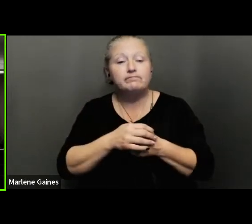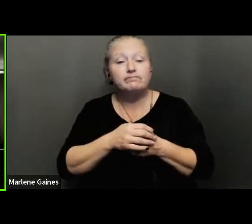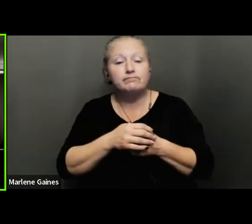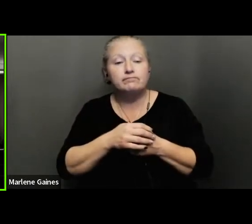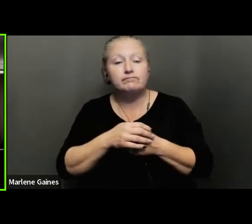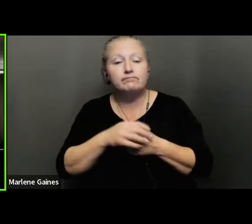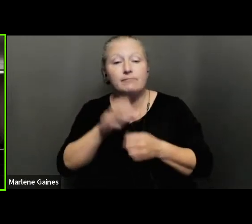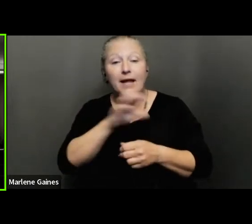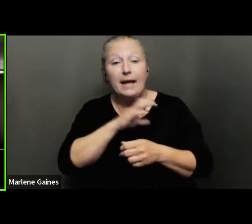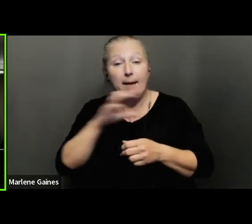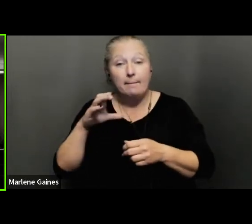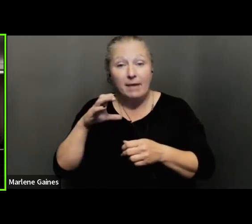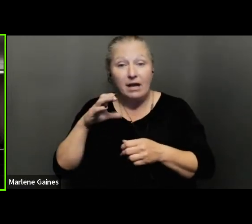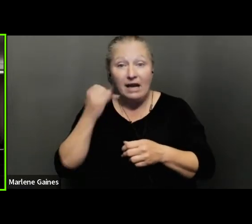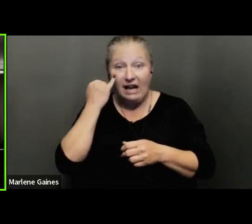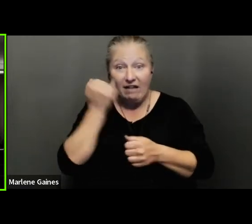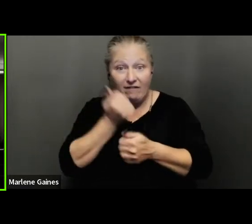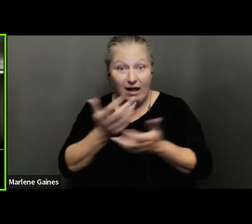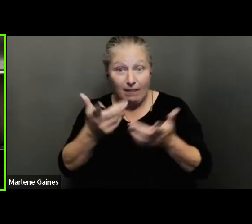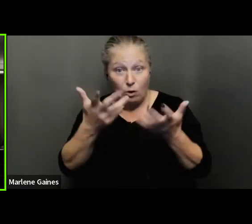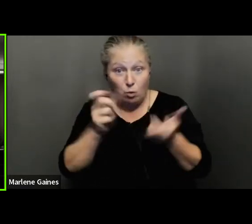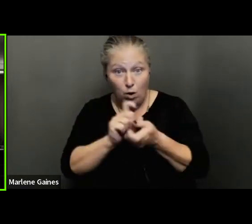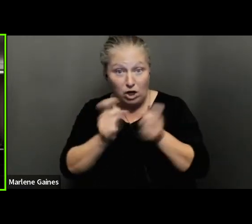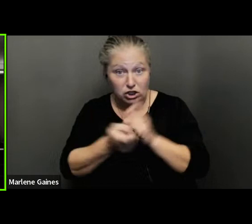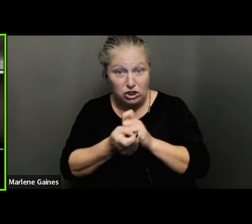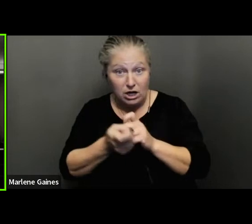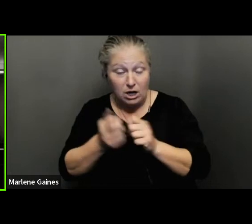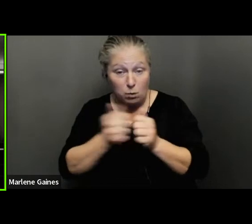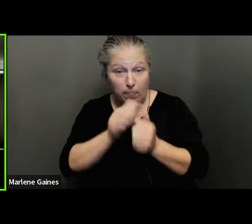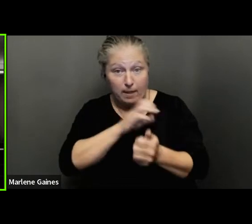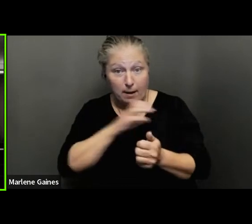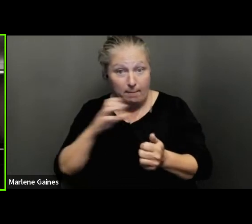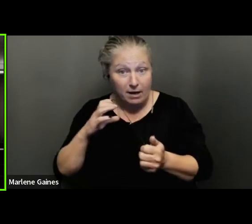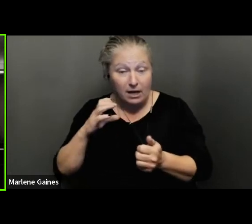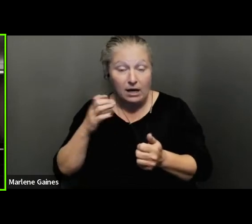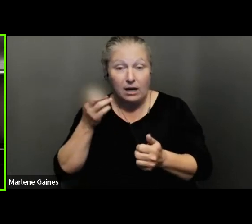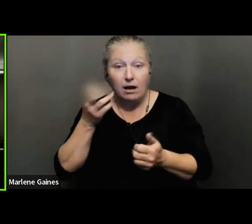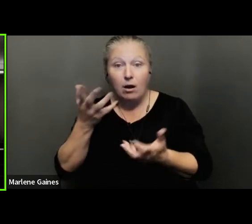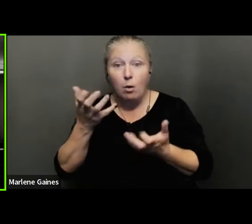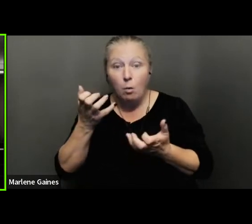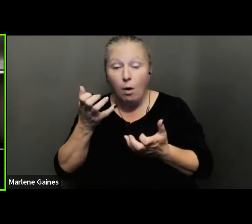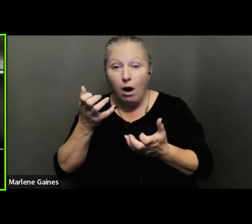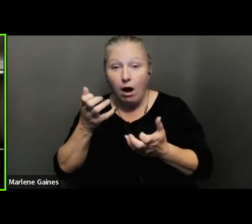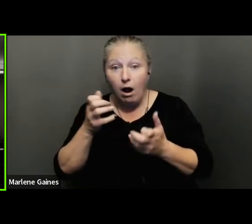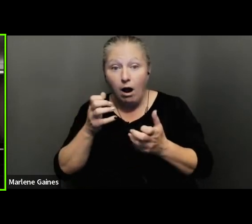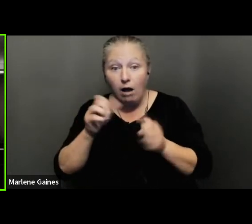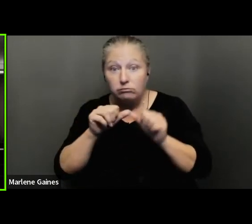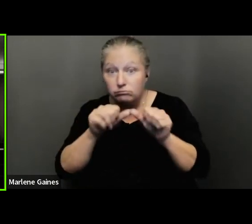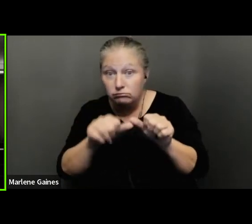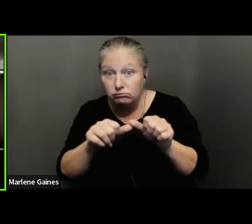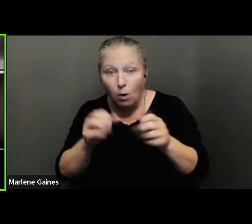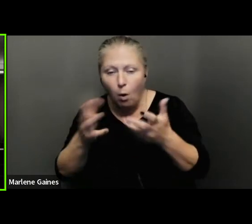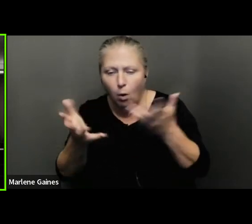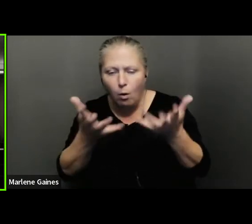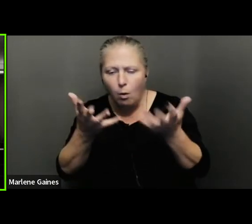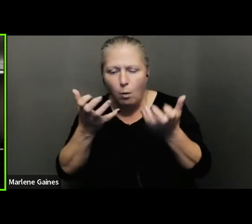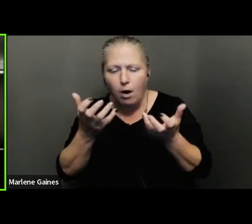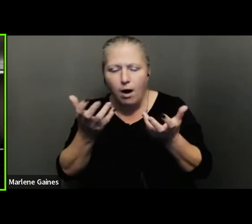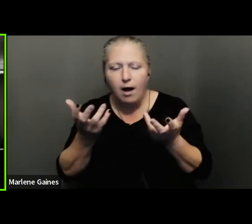The committees, is there anything that you want to change with the committees? Do we want to sustain on those committees? What do you want to do with